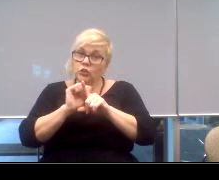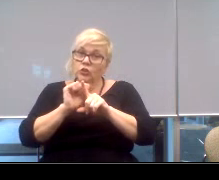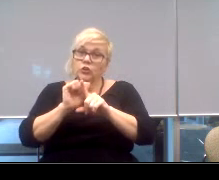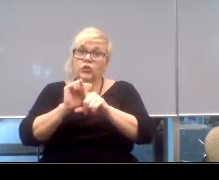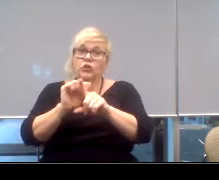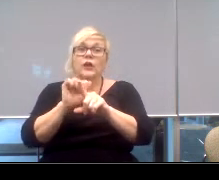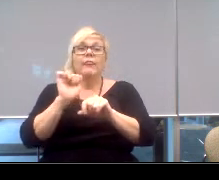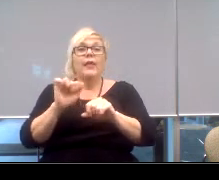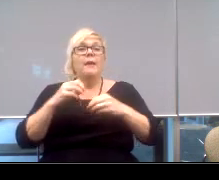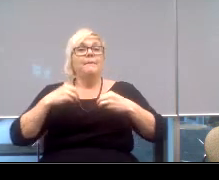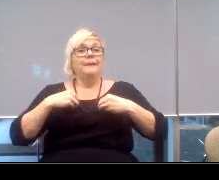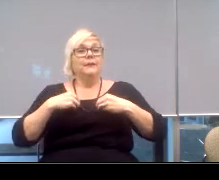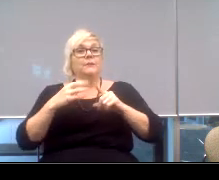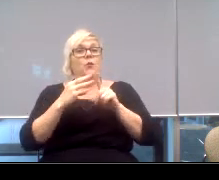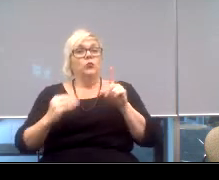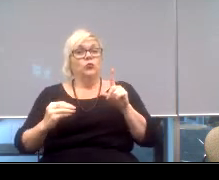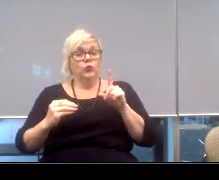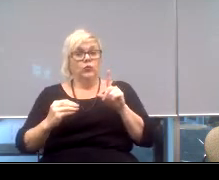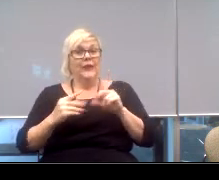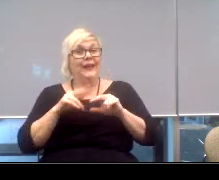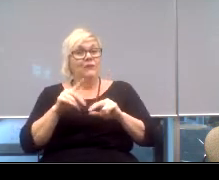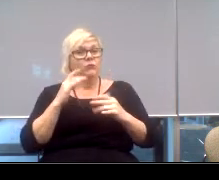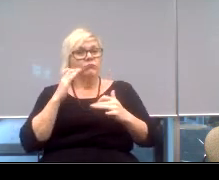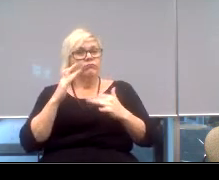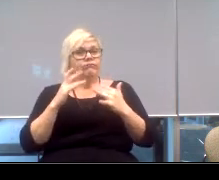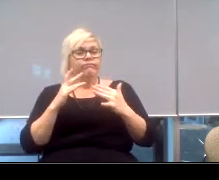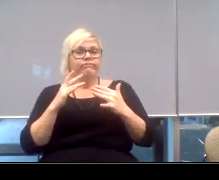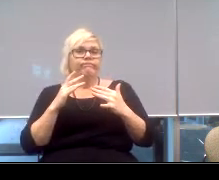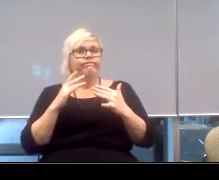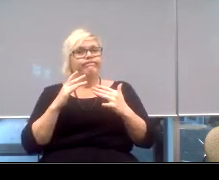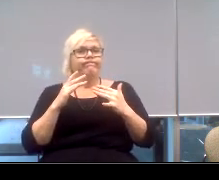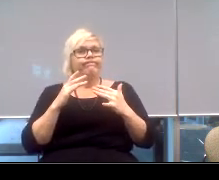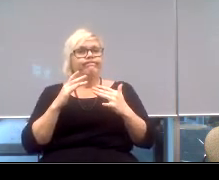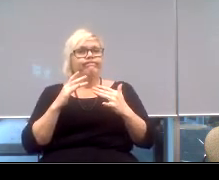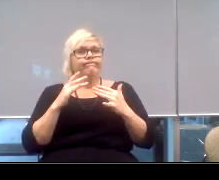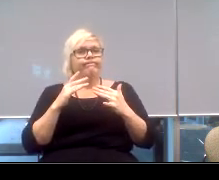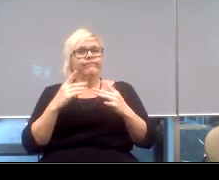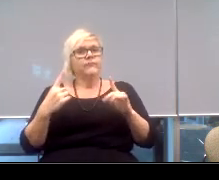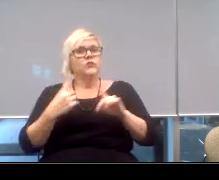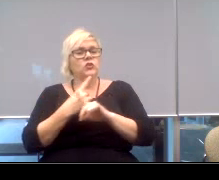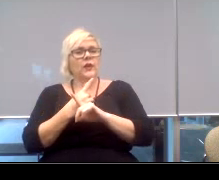If you're thinking about moving, take a look at some of the matters we've discussed this morning.